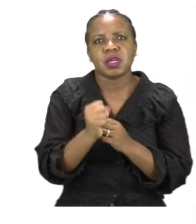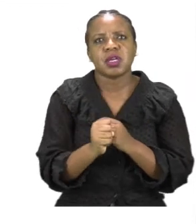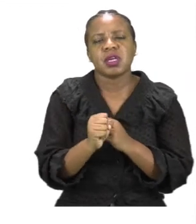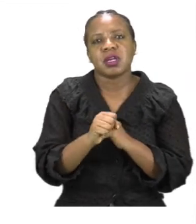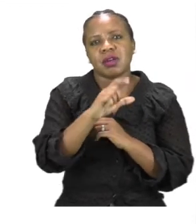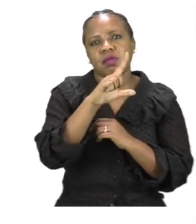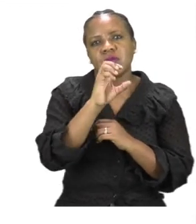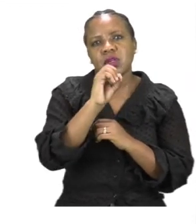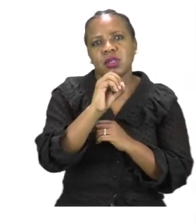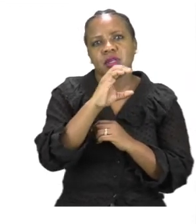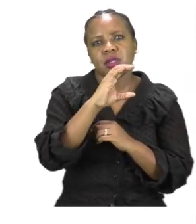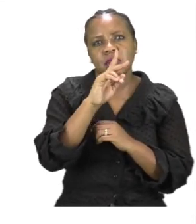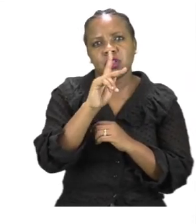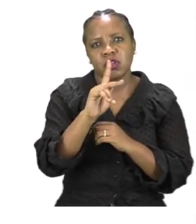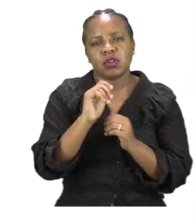between,